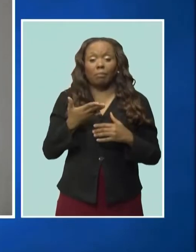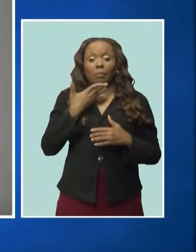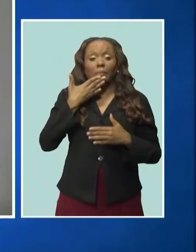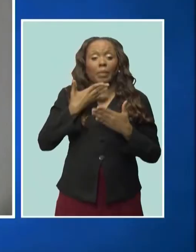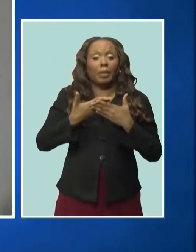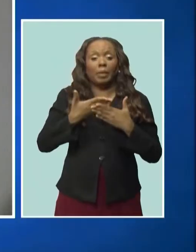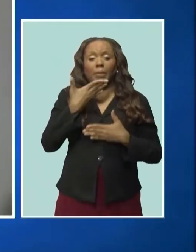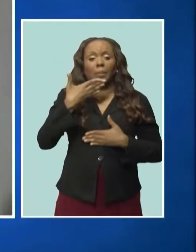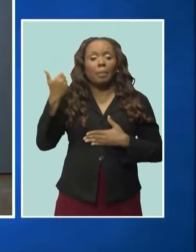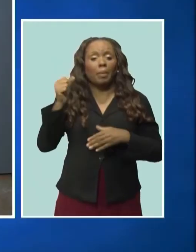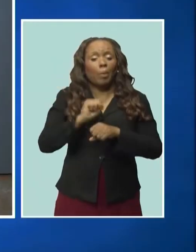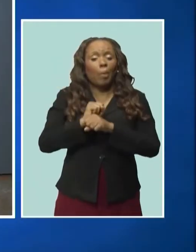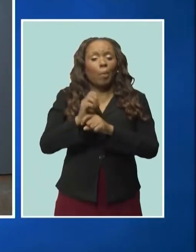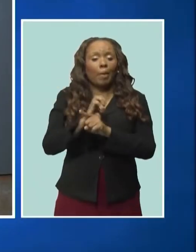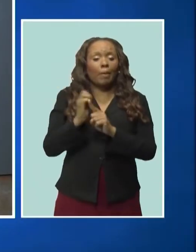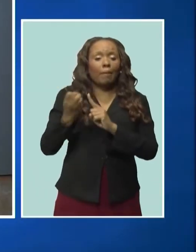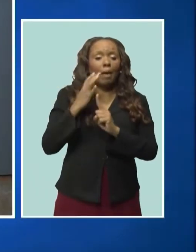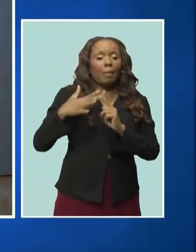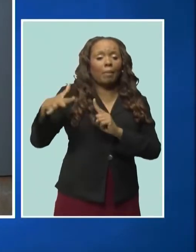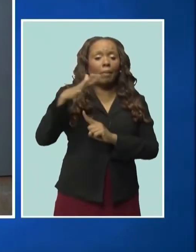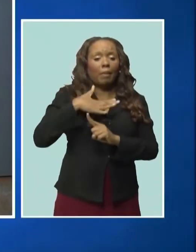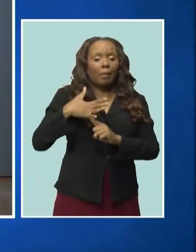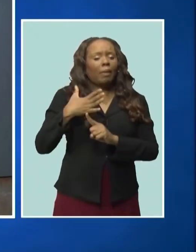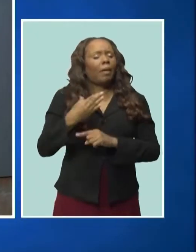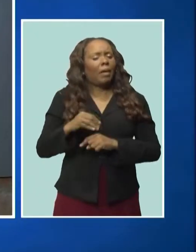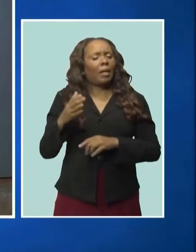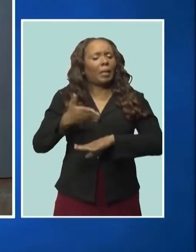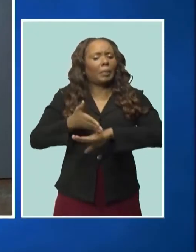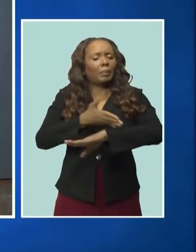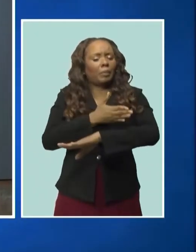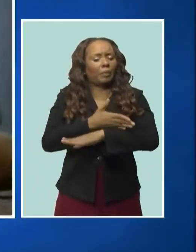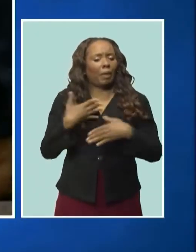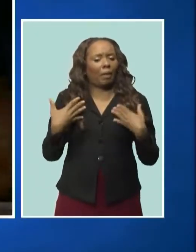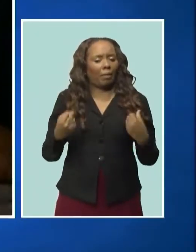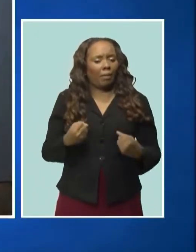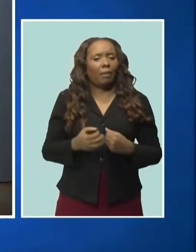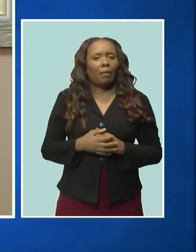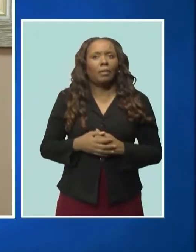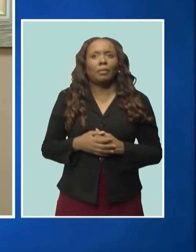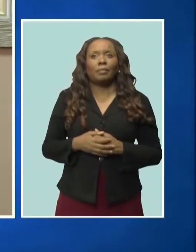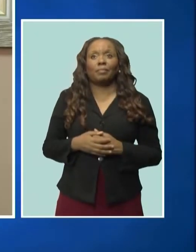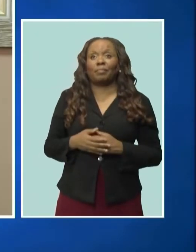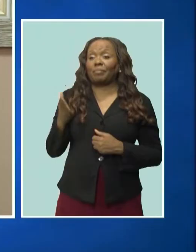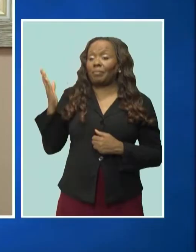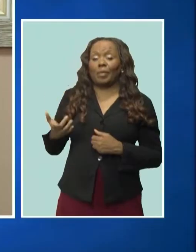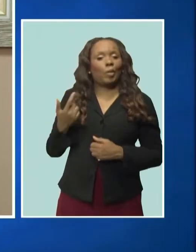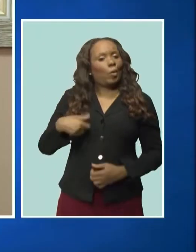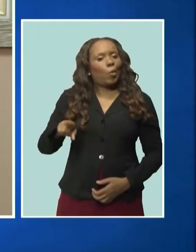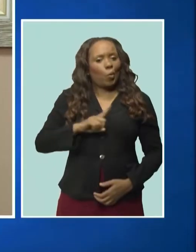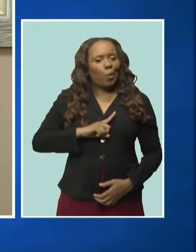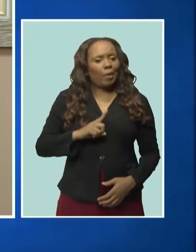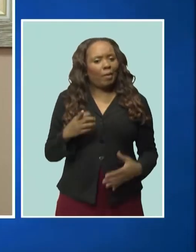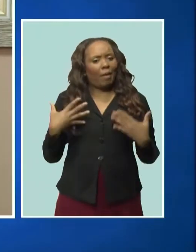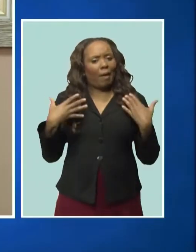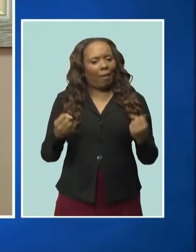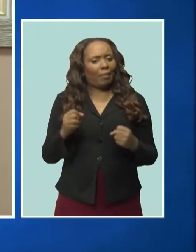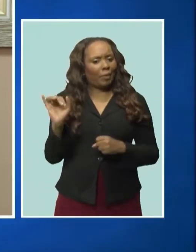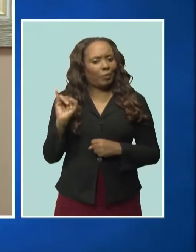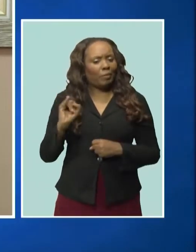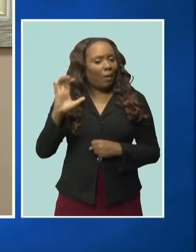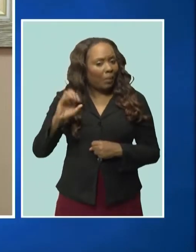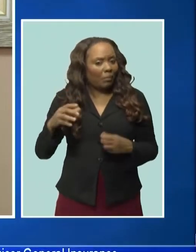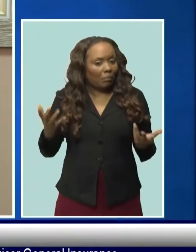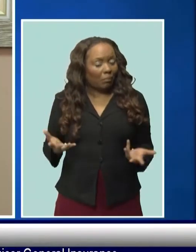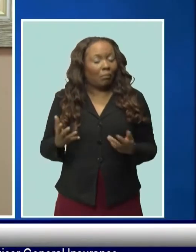raising productivity and improving health. We are a health insurance company. That is a big focus for us, especially when you're